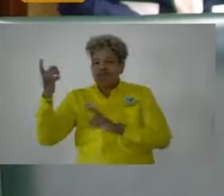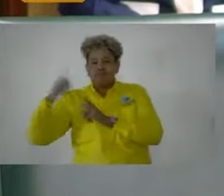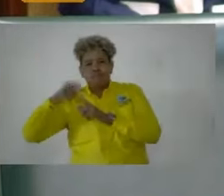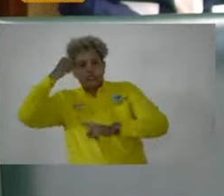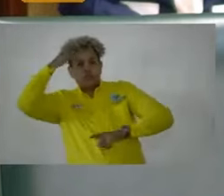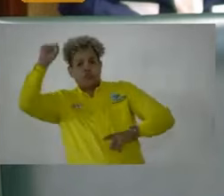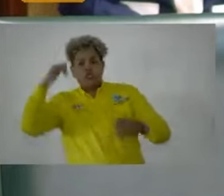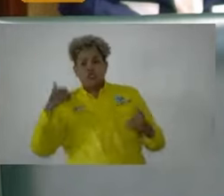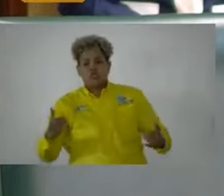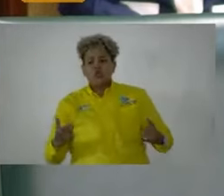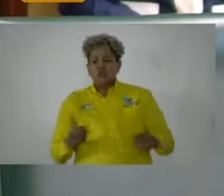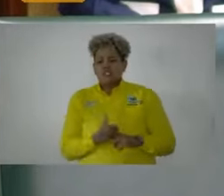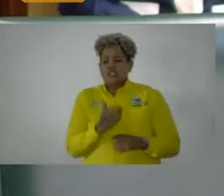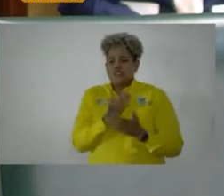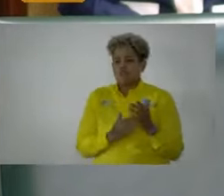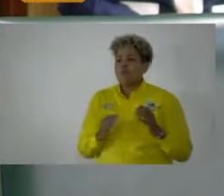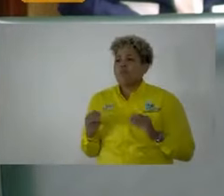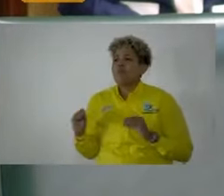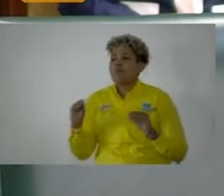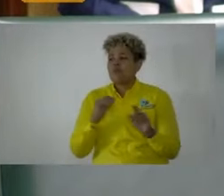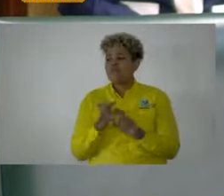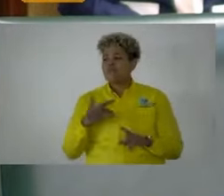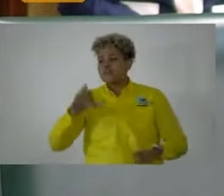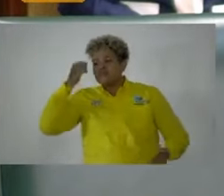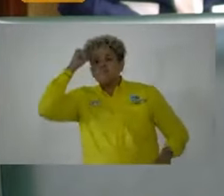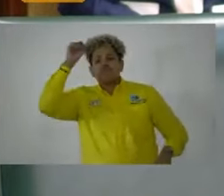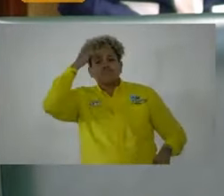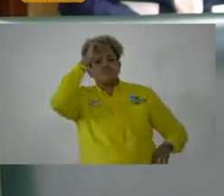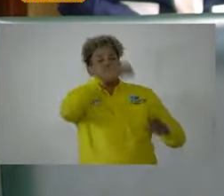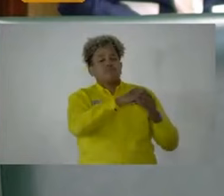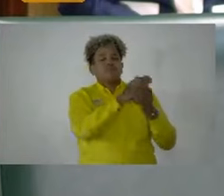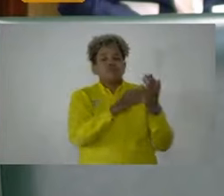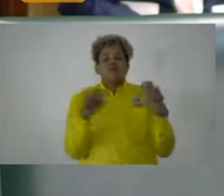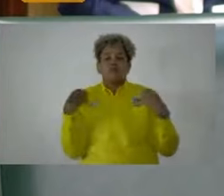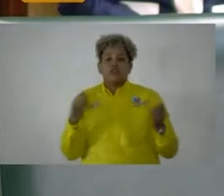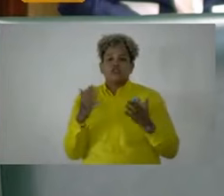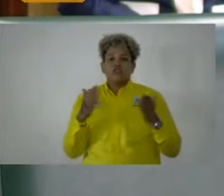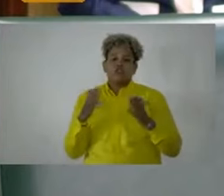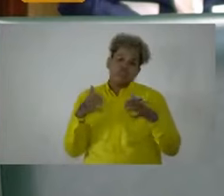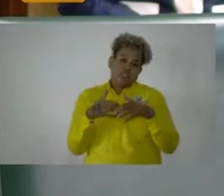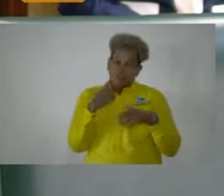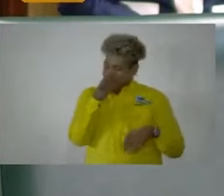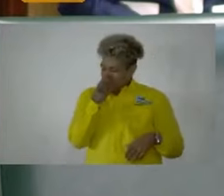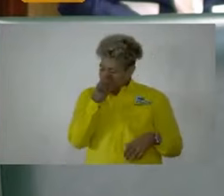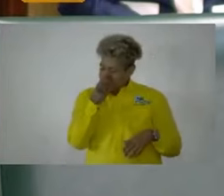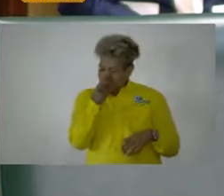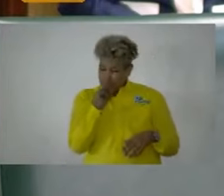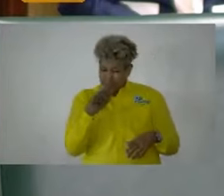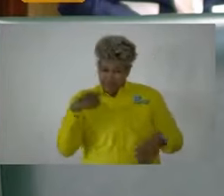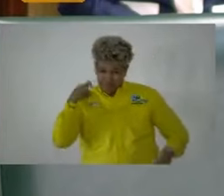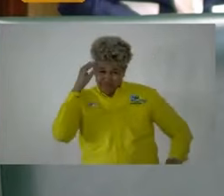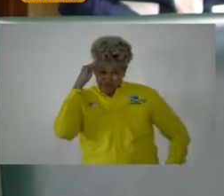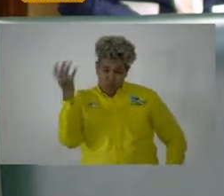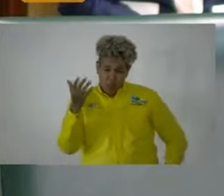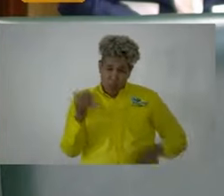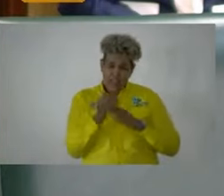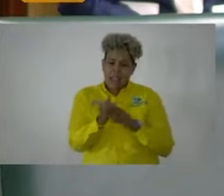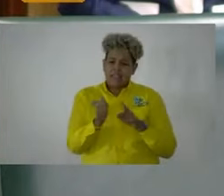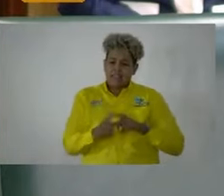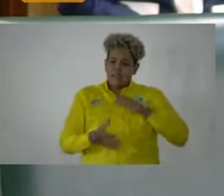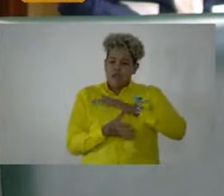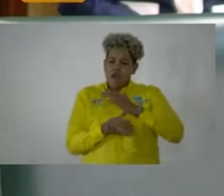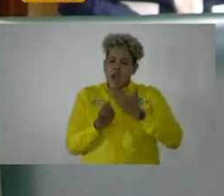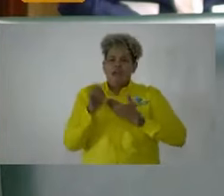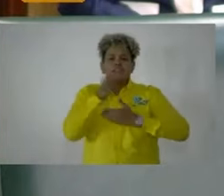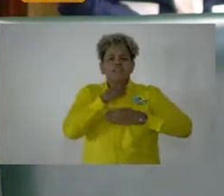even now, there are murmurings of unrest in some sectors of the health service. One therefore has to wonder what guides the priorities